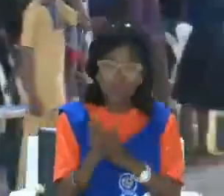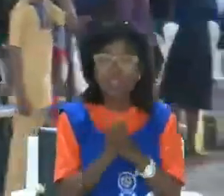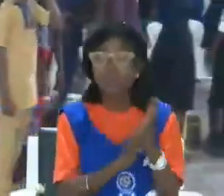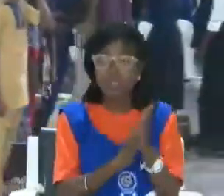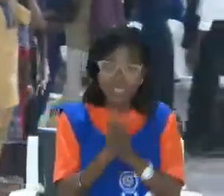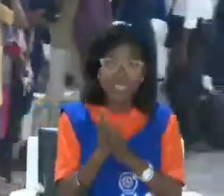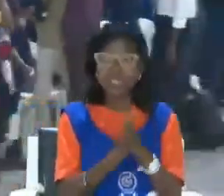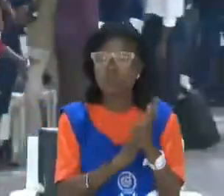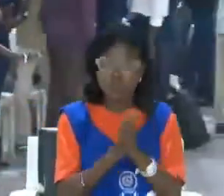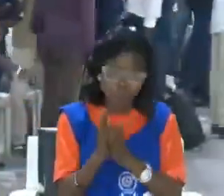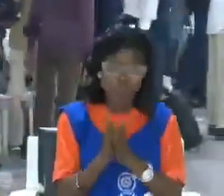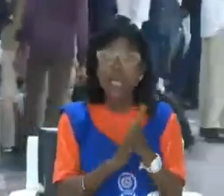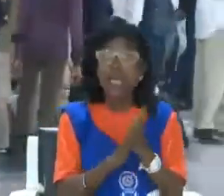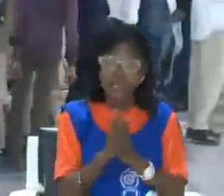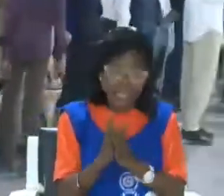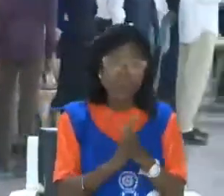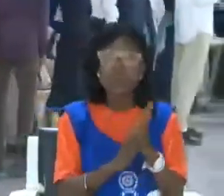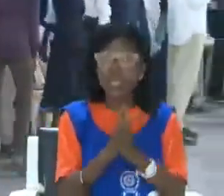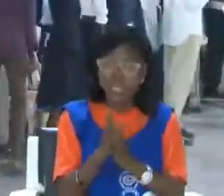Thank you.